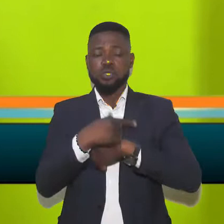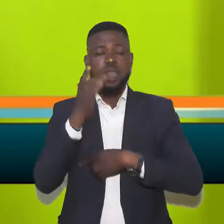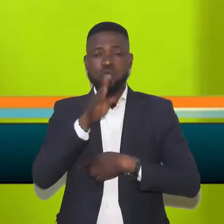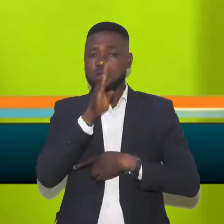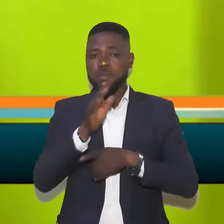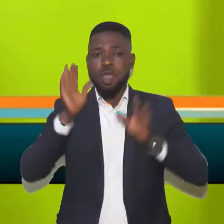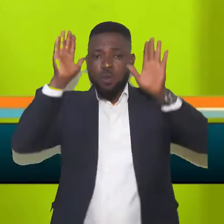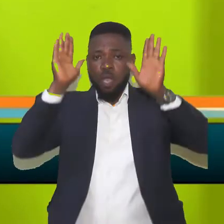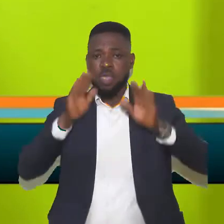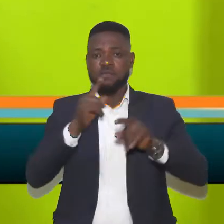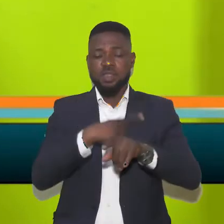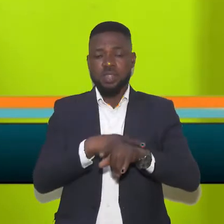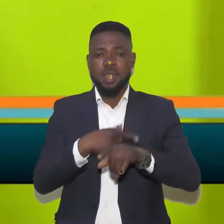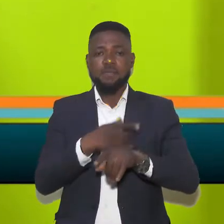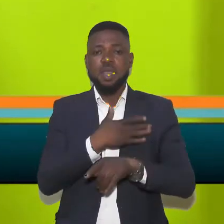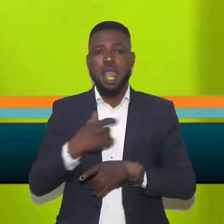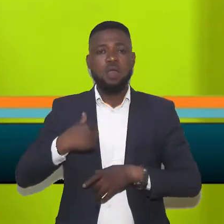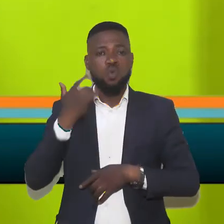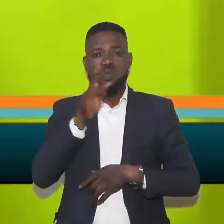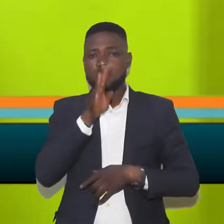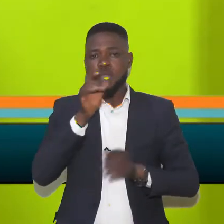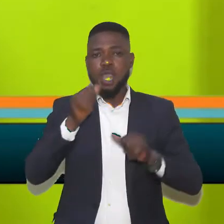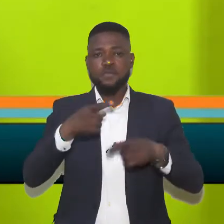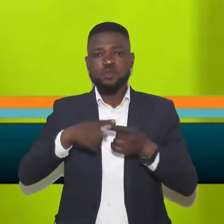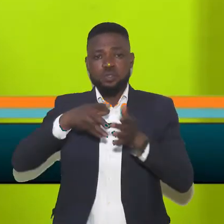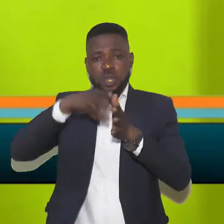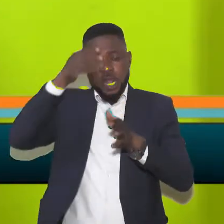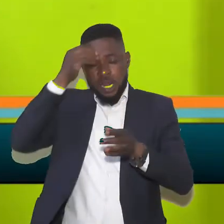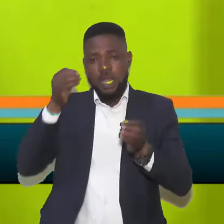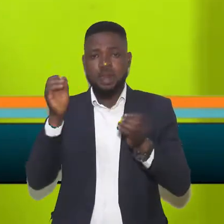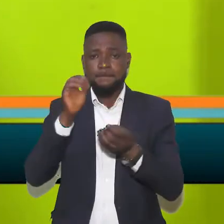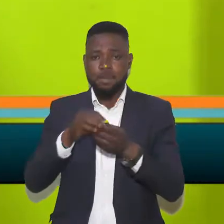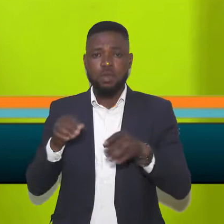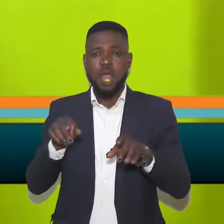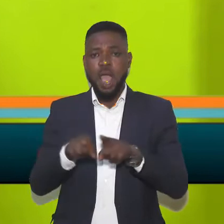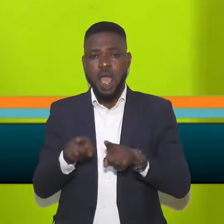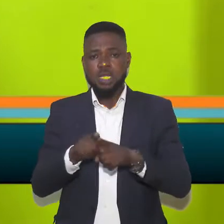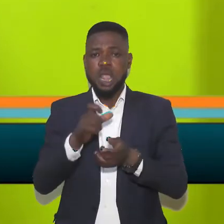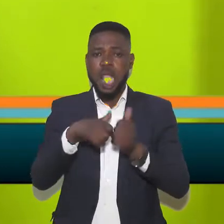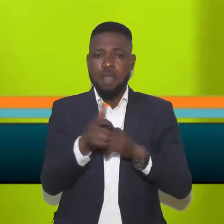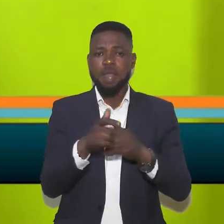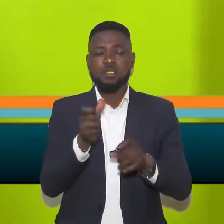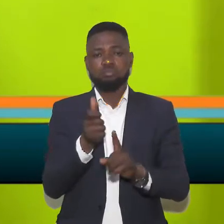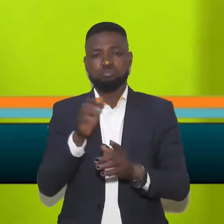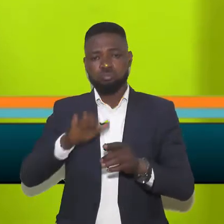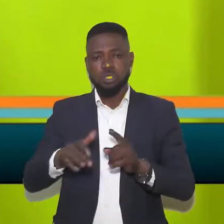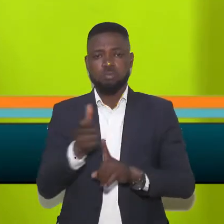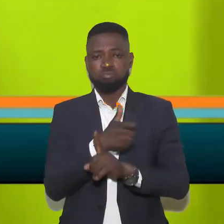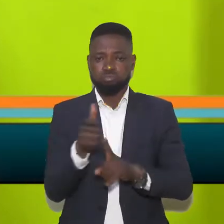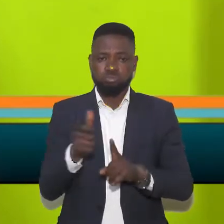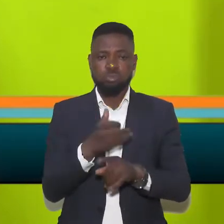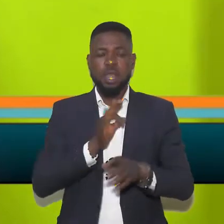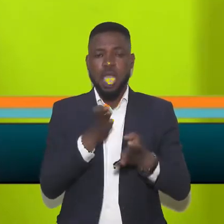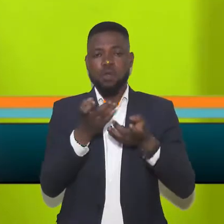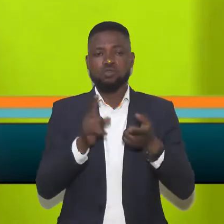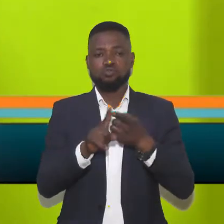be a wonderful time, and we're going to be able to learn more as regards child abuse and protection issues today. Now, I